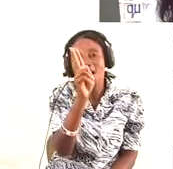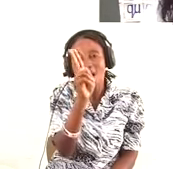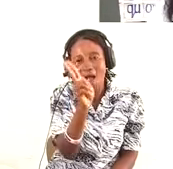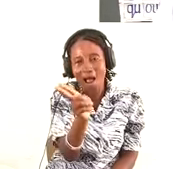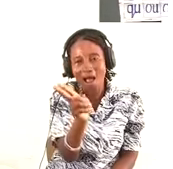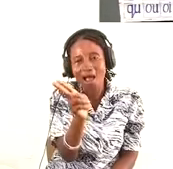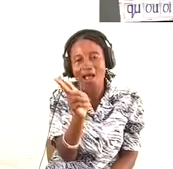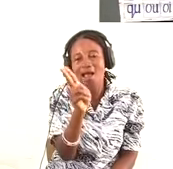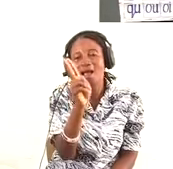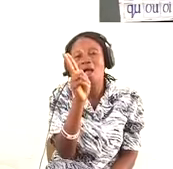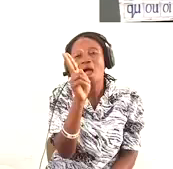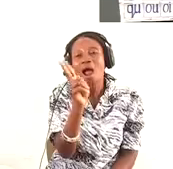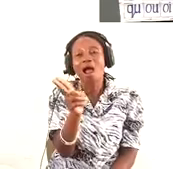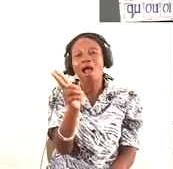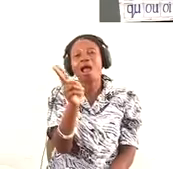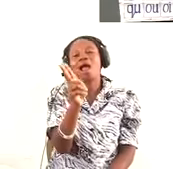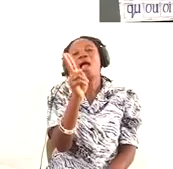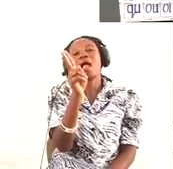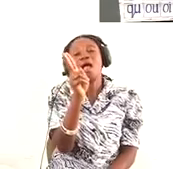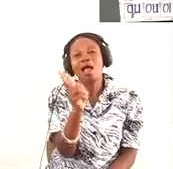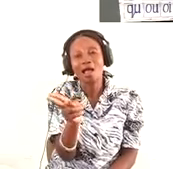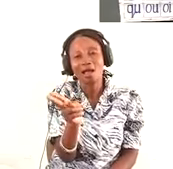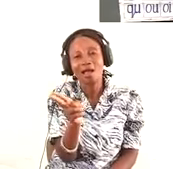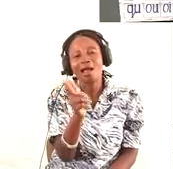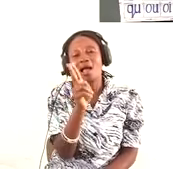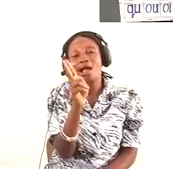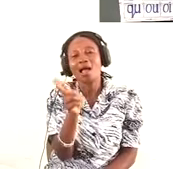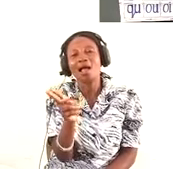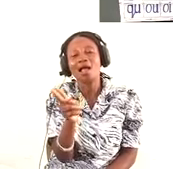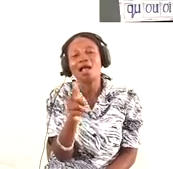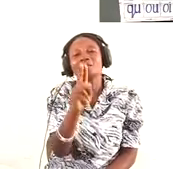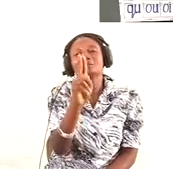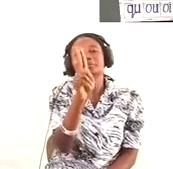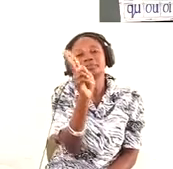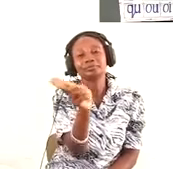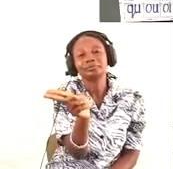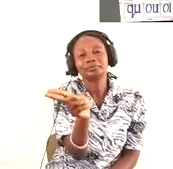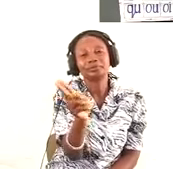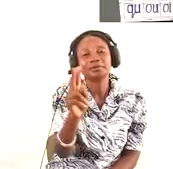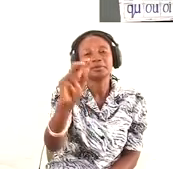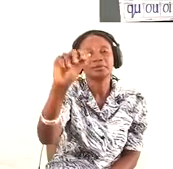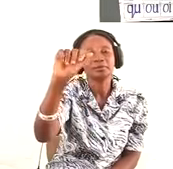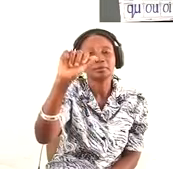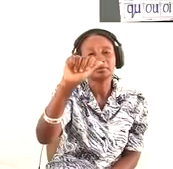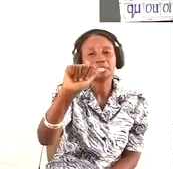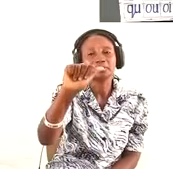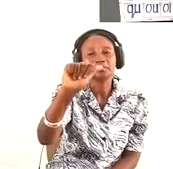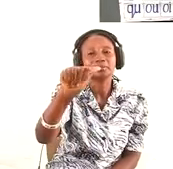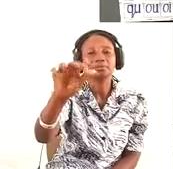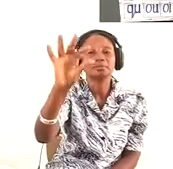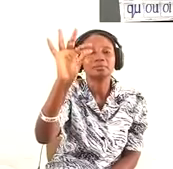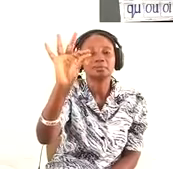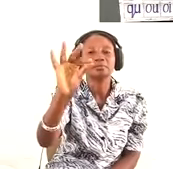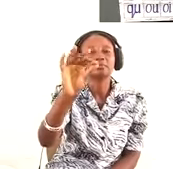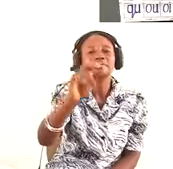What is the sound? What is the sound? As in what? Hat. As in